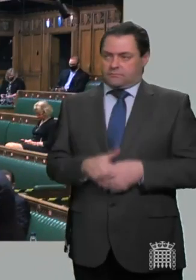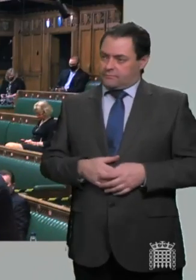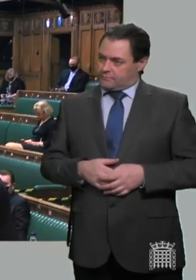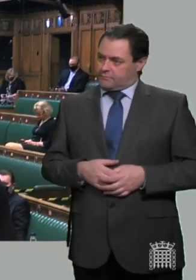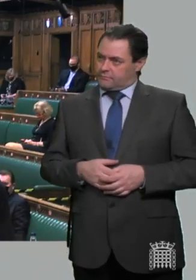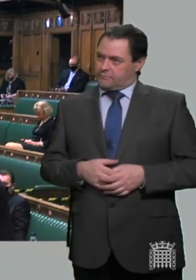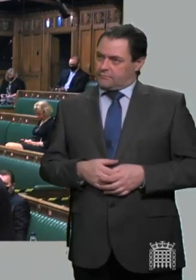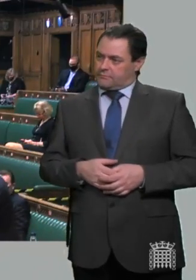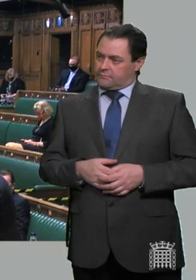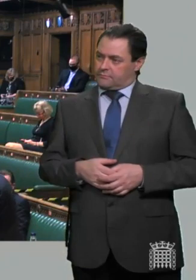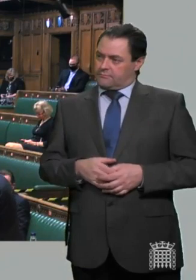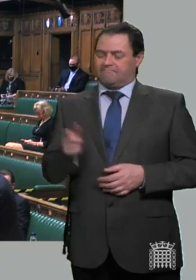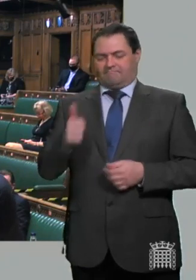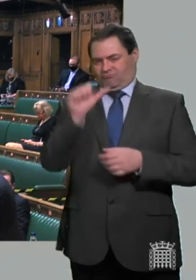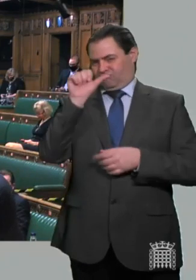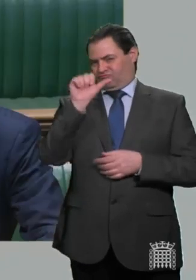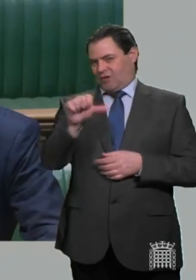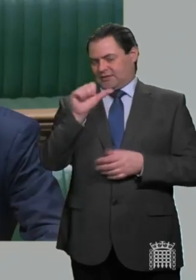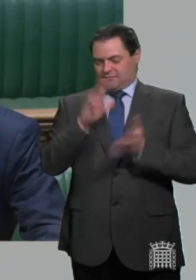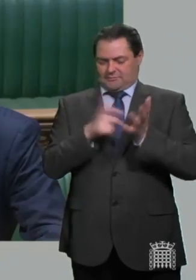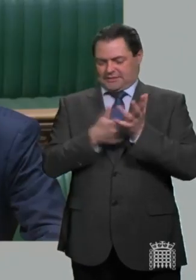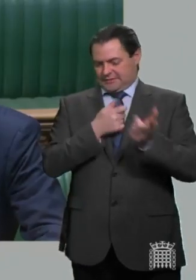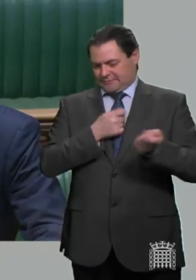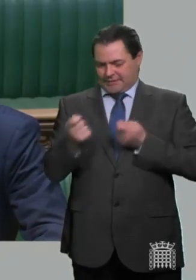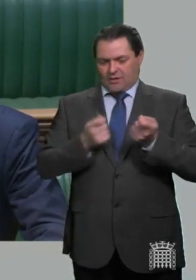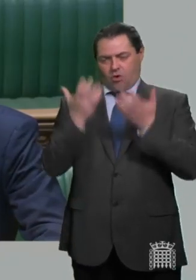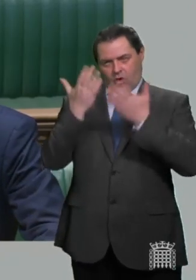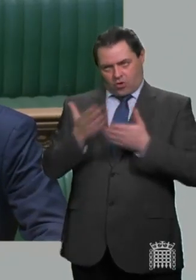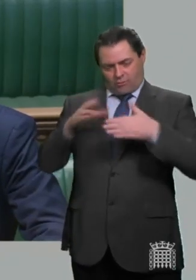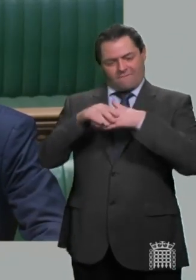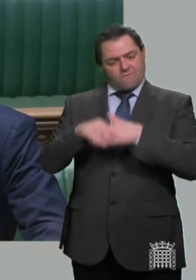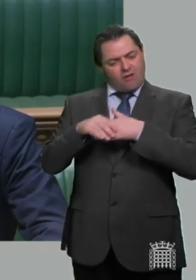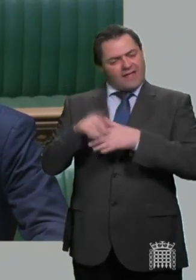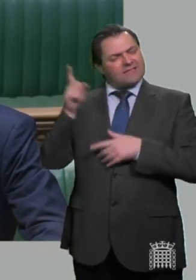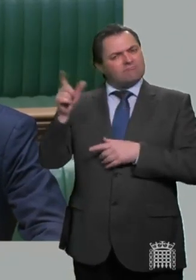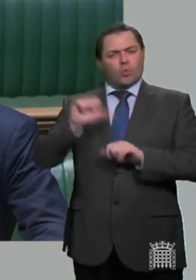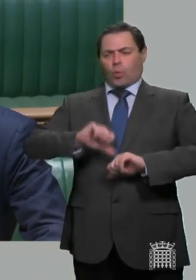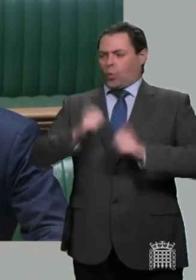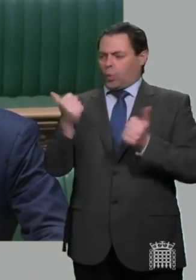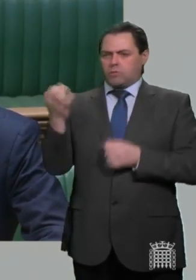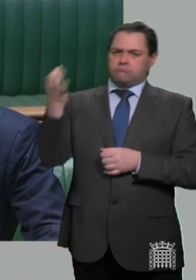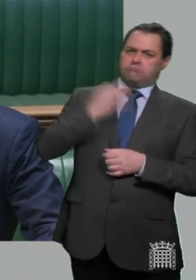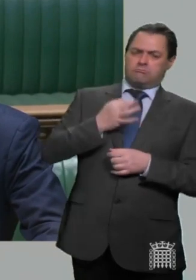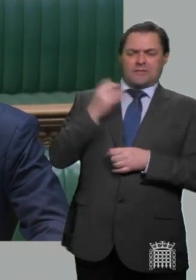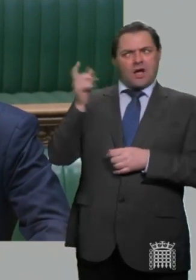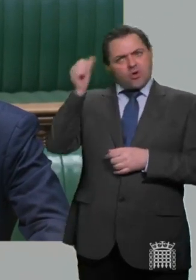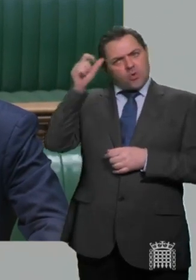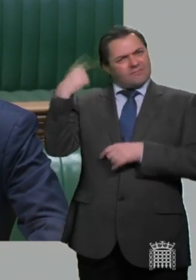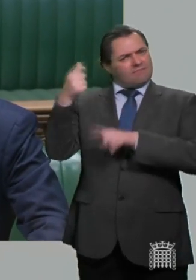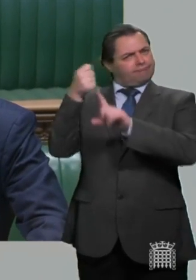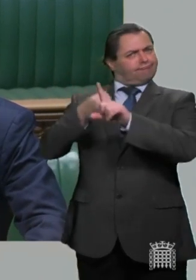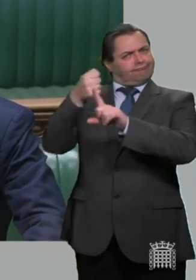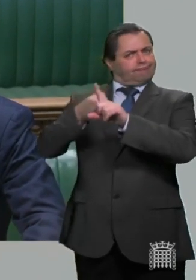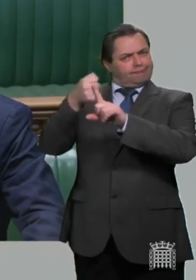He's absolutely right, Mr Speaker. My Honourable Friend has mounted an excellent campaign and